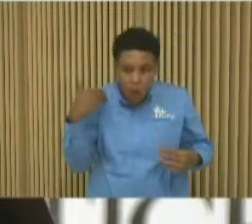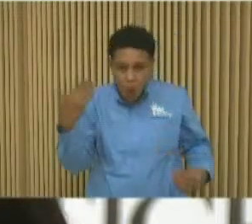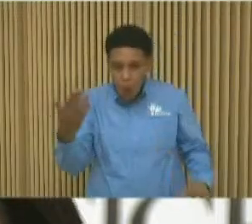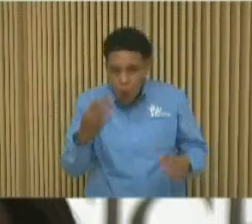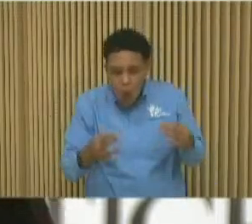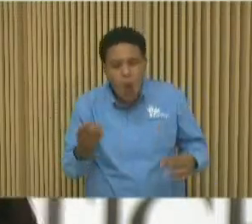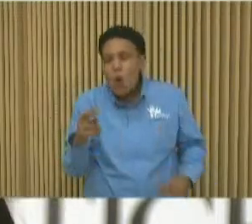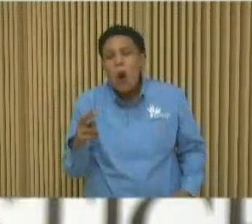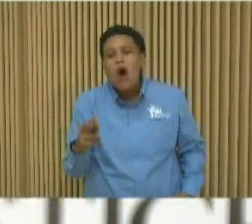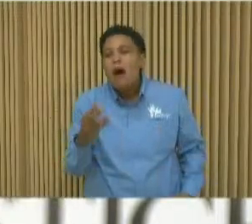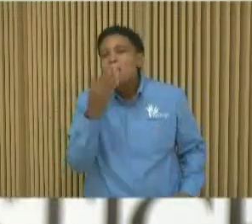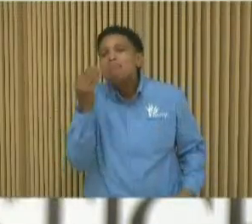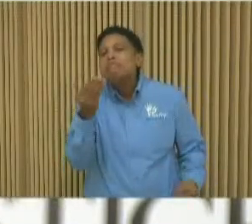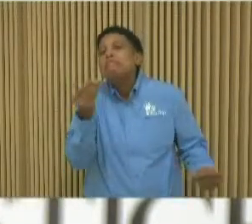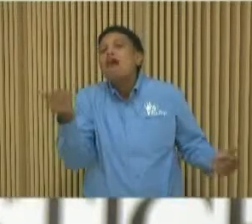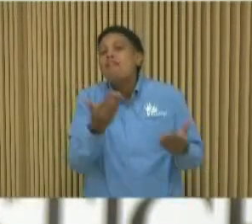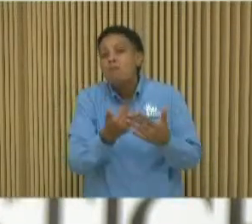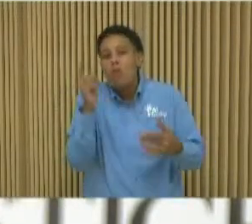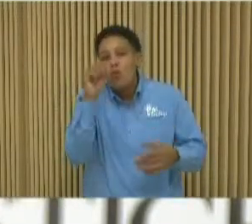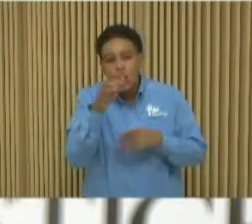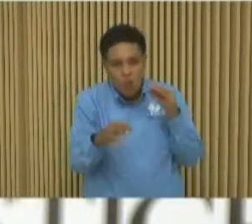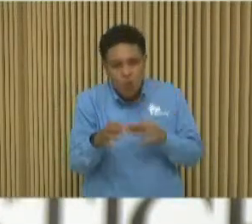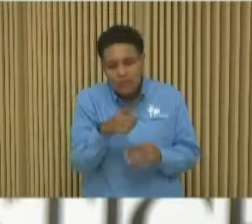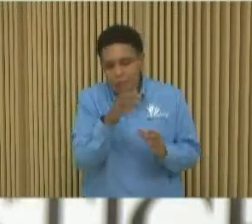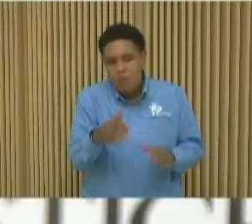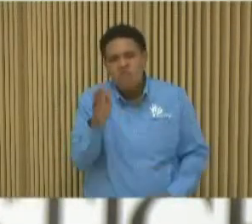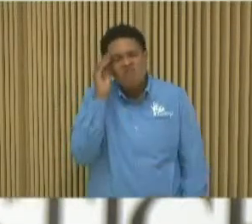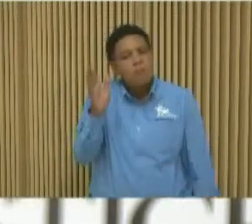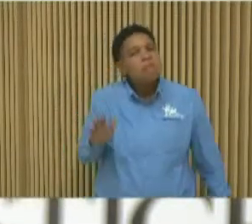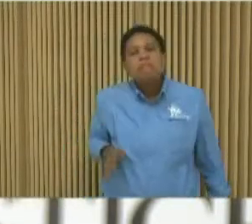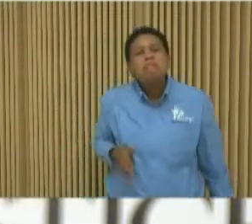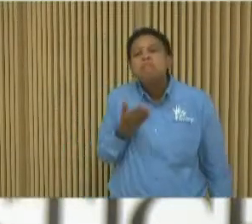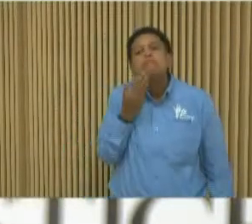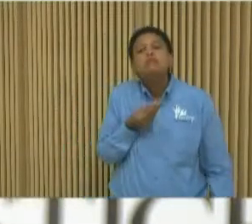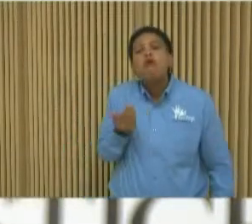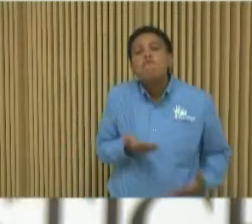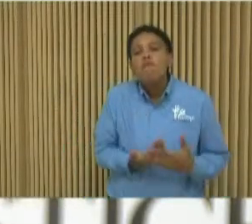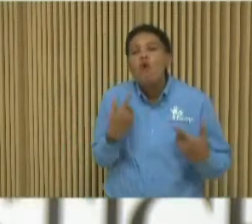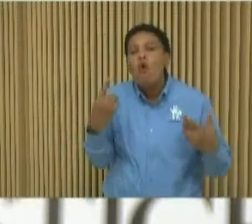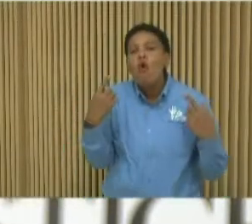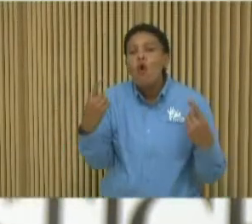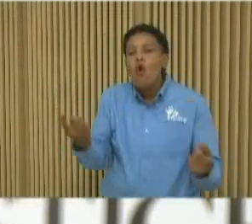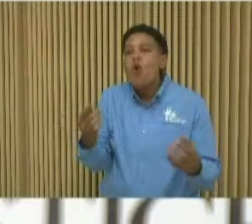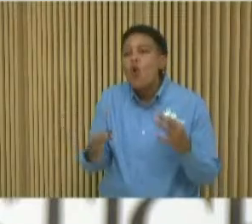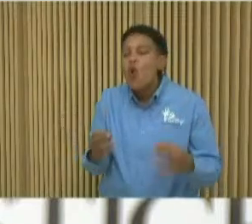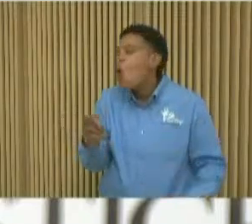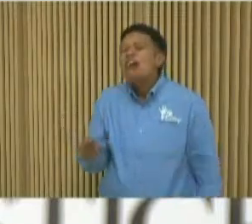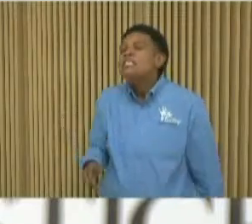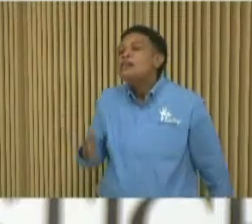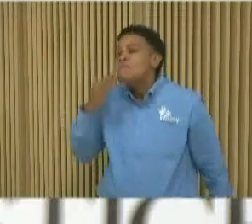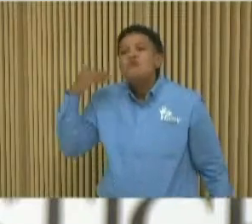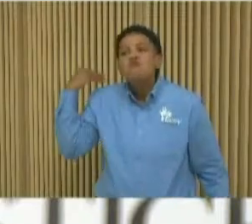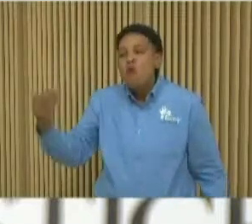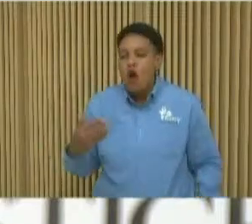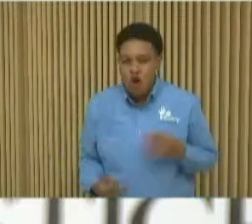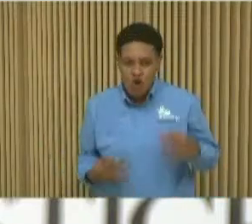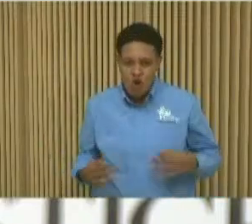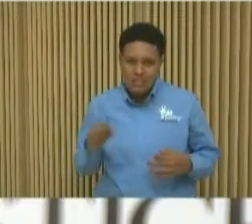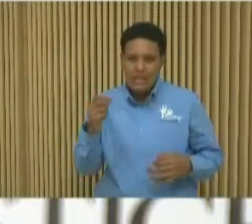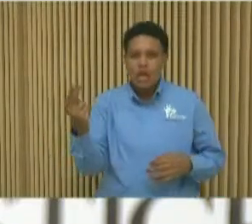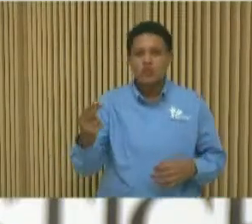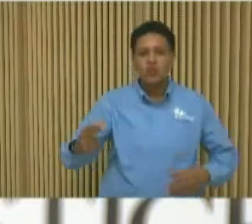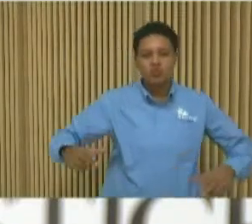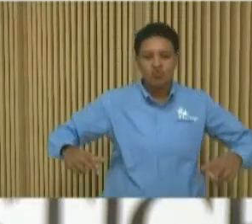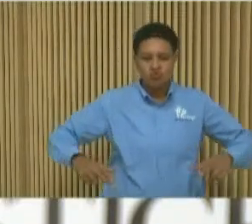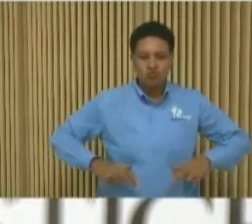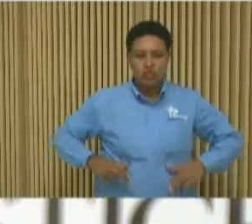before going into the court system. And this is very useful because you can also use retired judges to give you an